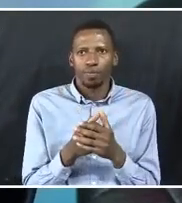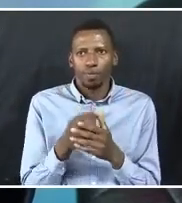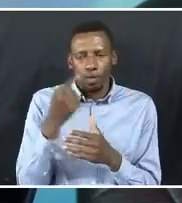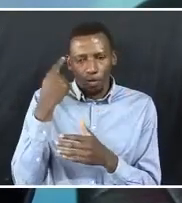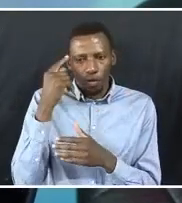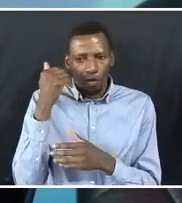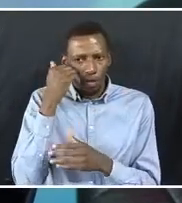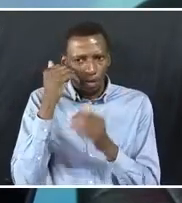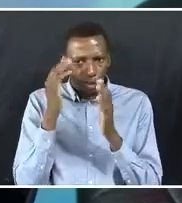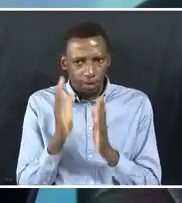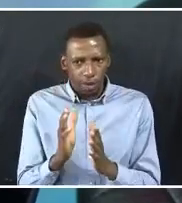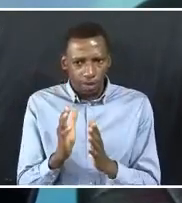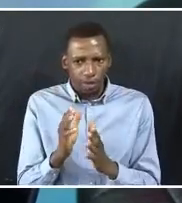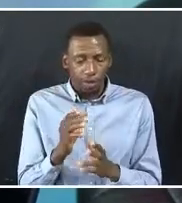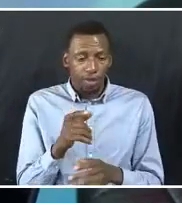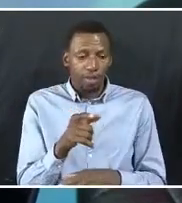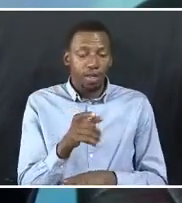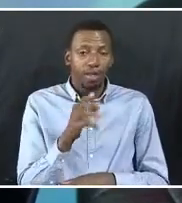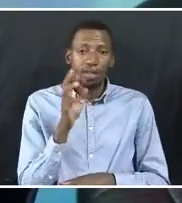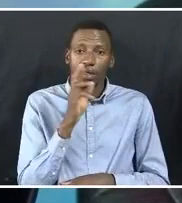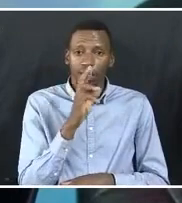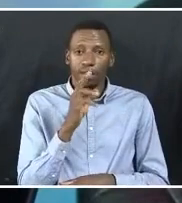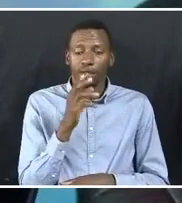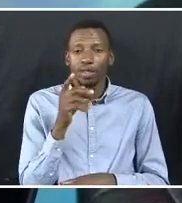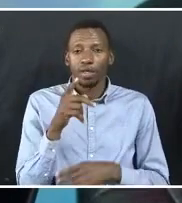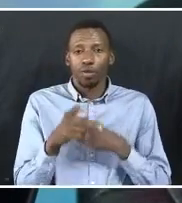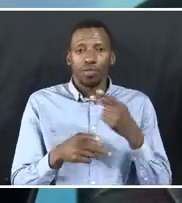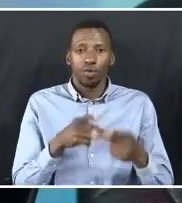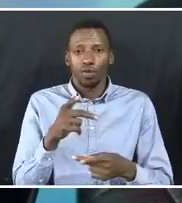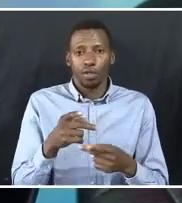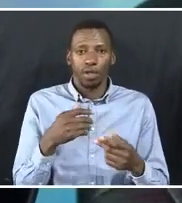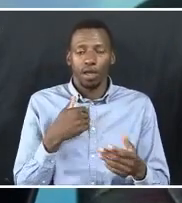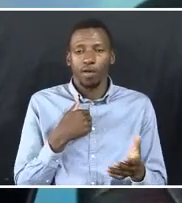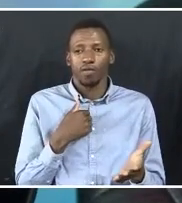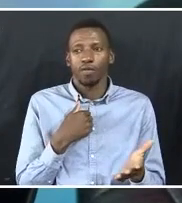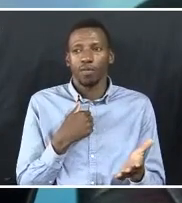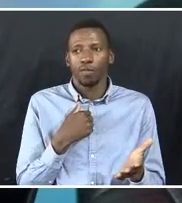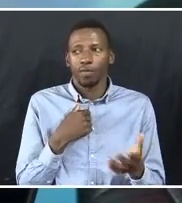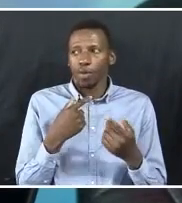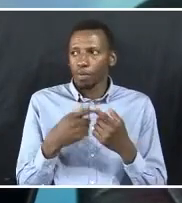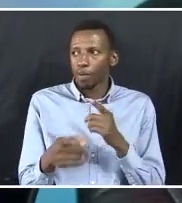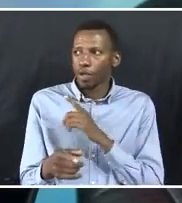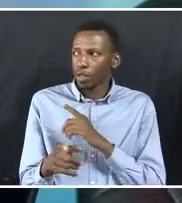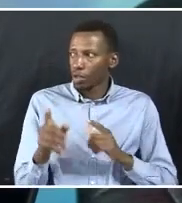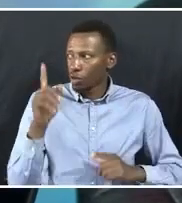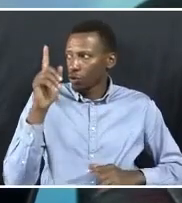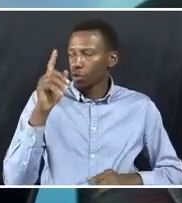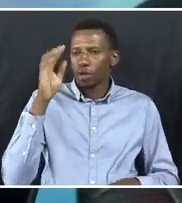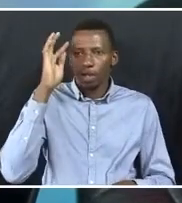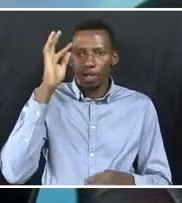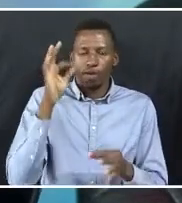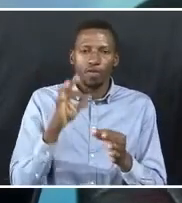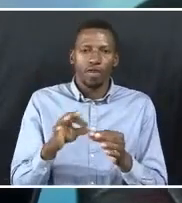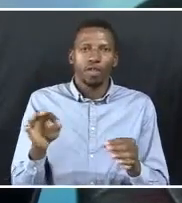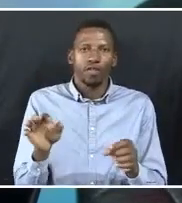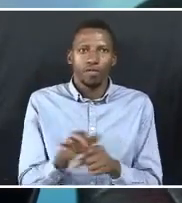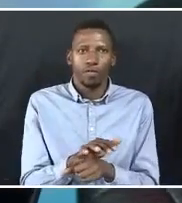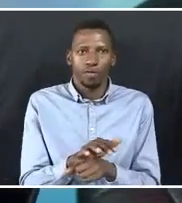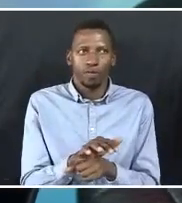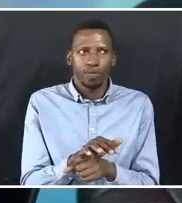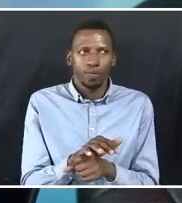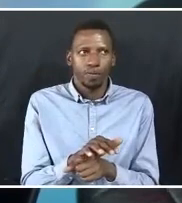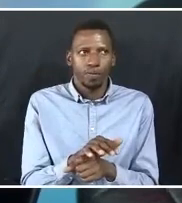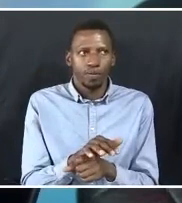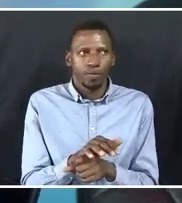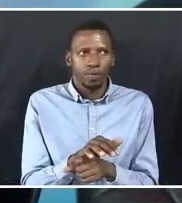patient, it is a risky procedure. It is a very risky procedure, but the Lord is faithful. I urge those